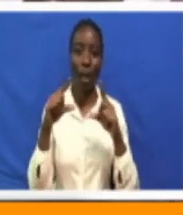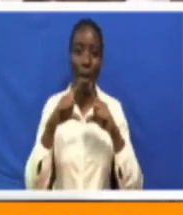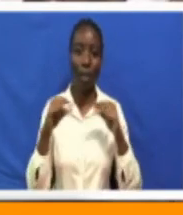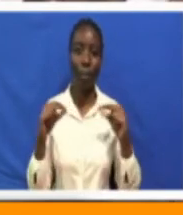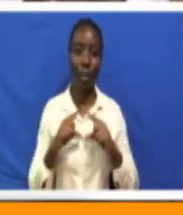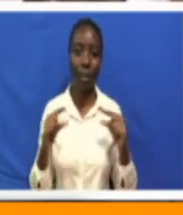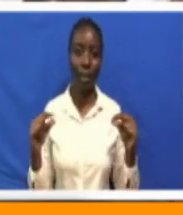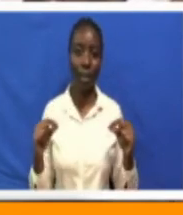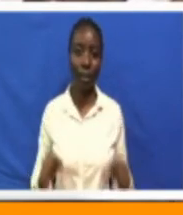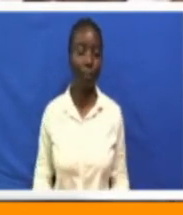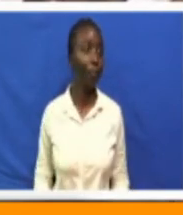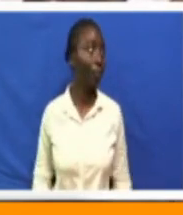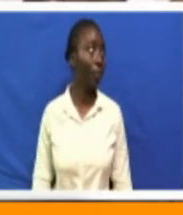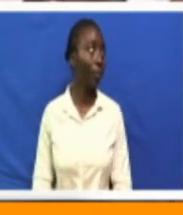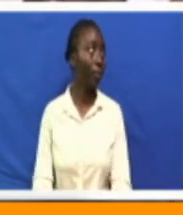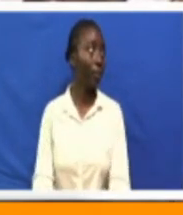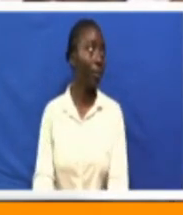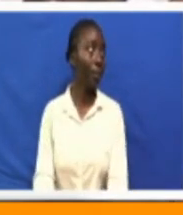foreign